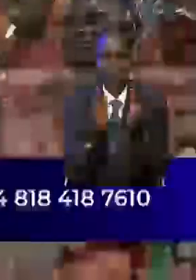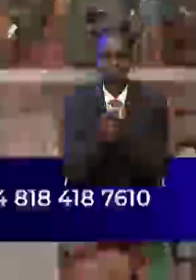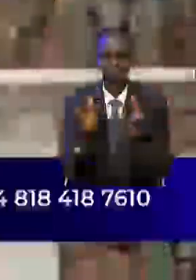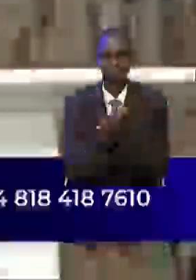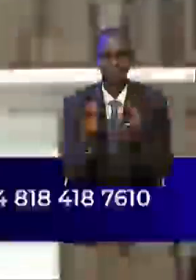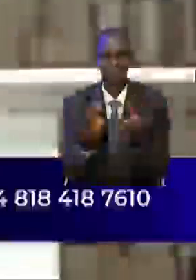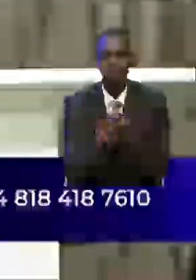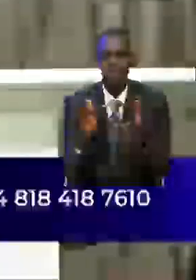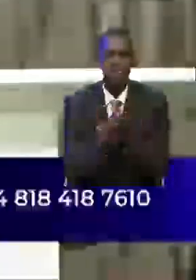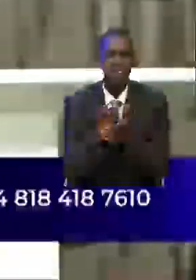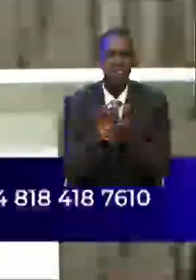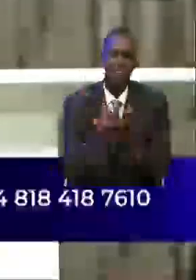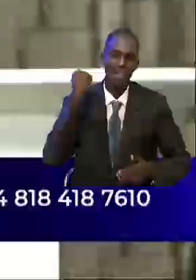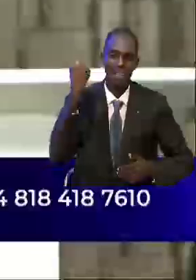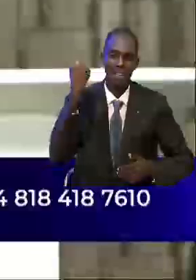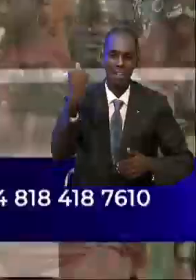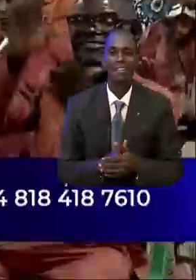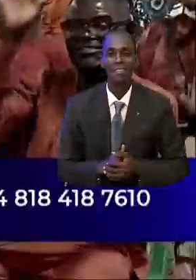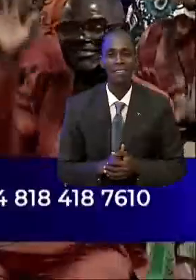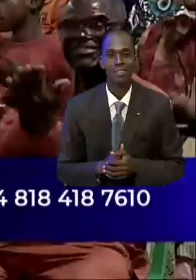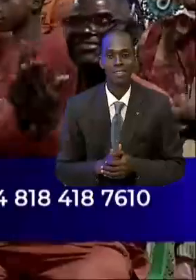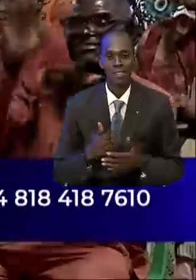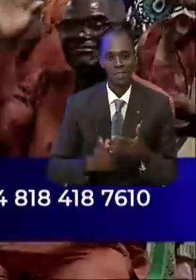Put your hands together for Jesus.